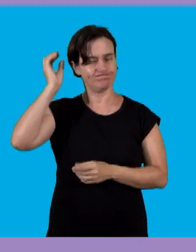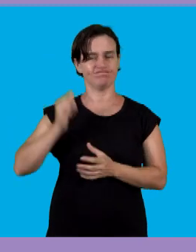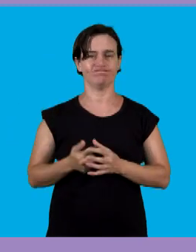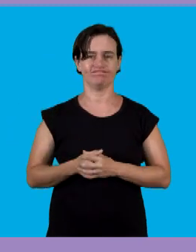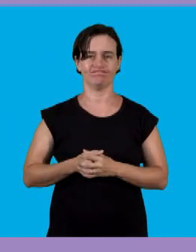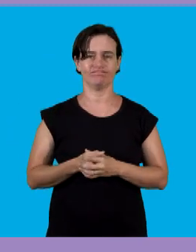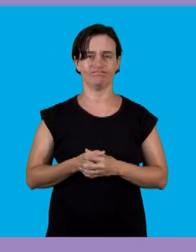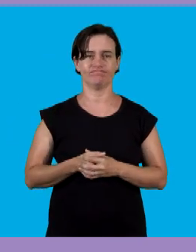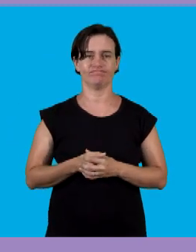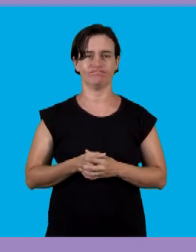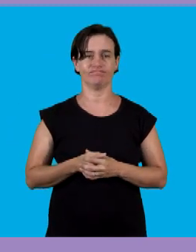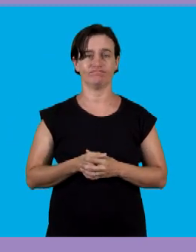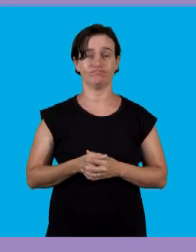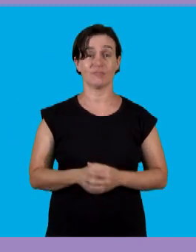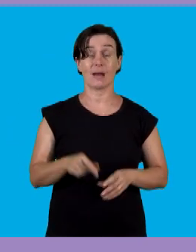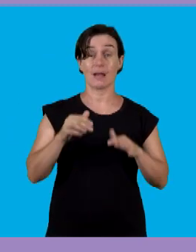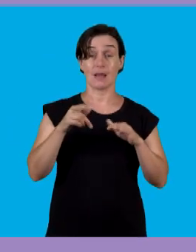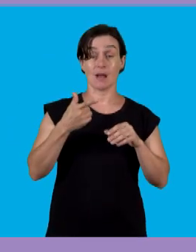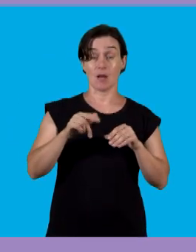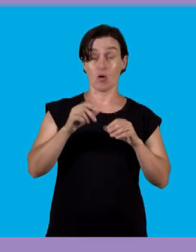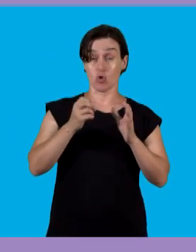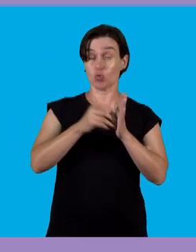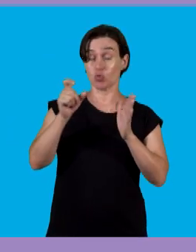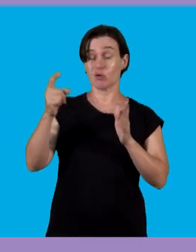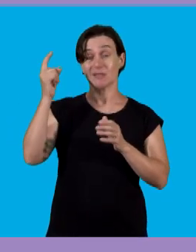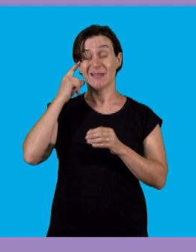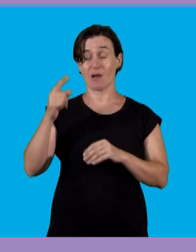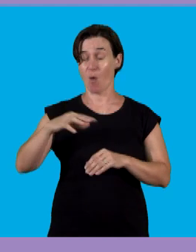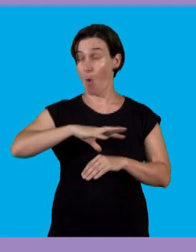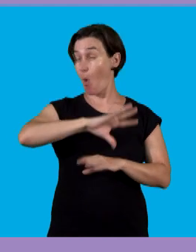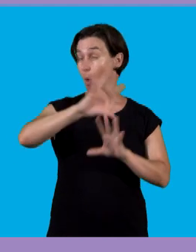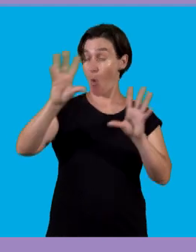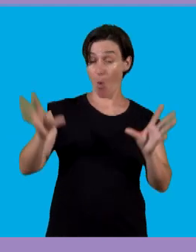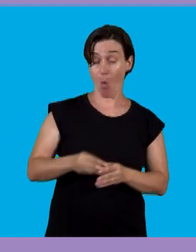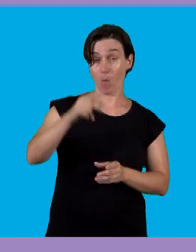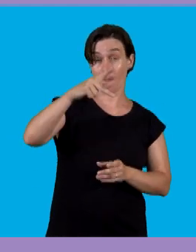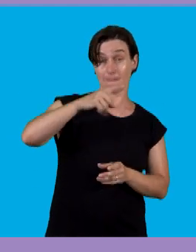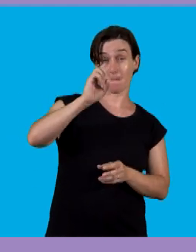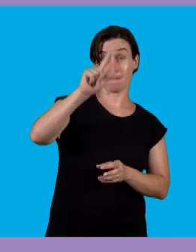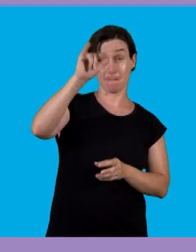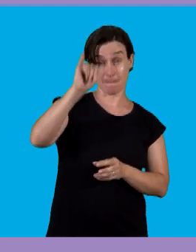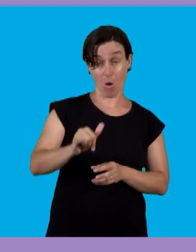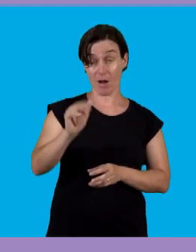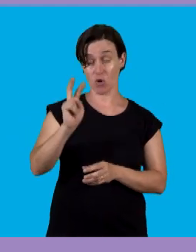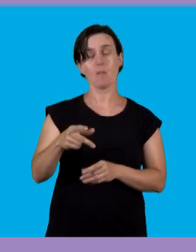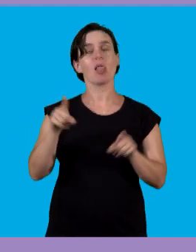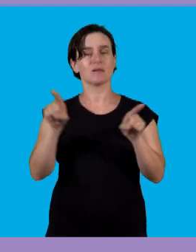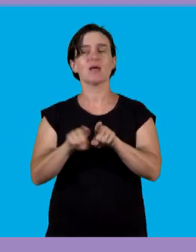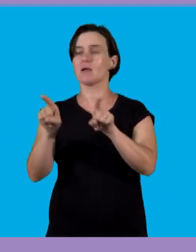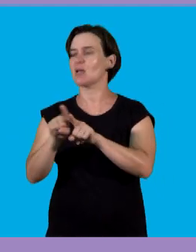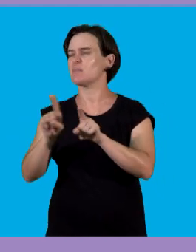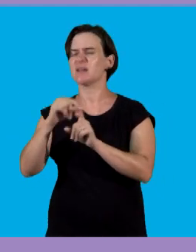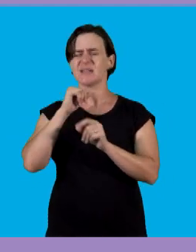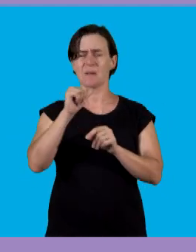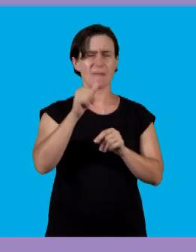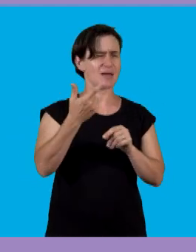in mind. Then it is common to think that all polynomials are the same or referred to as the same, regardless